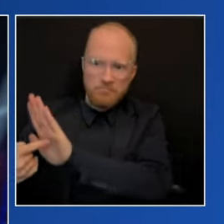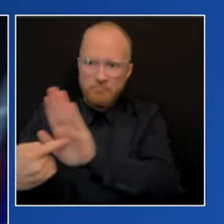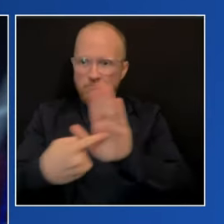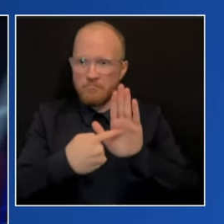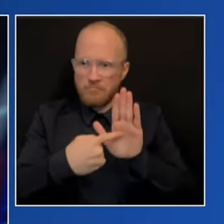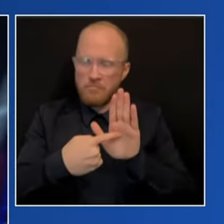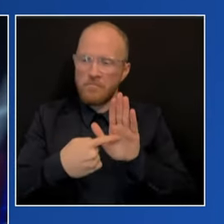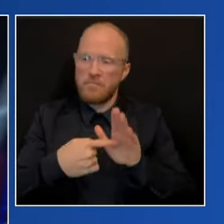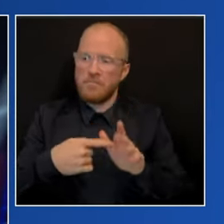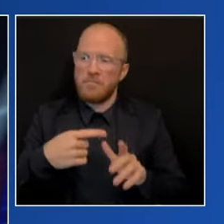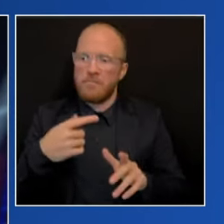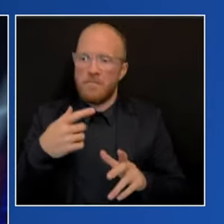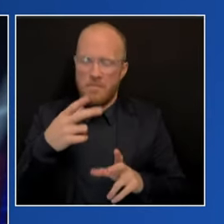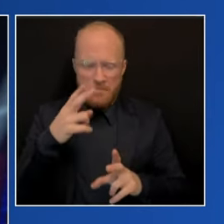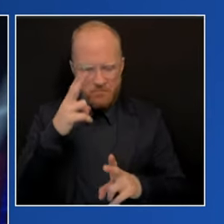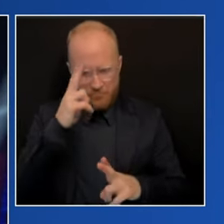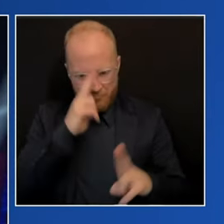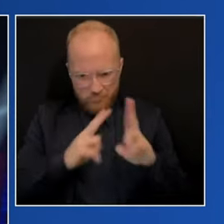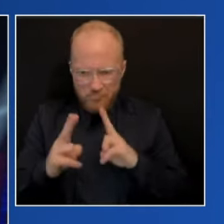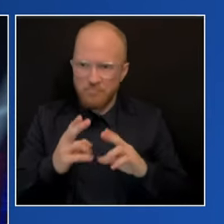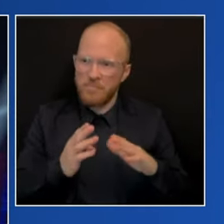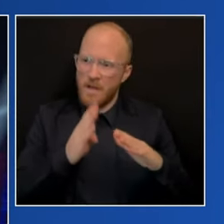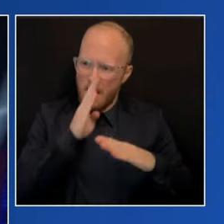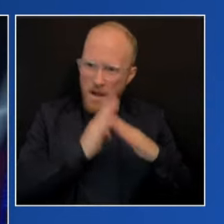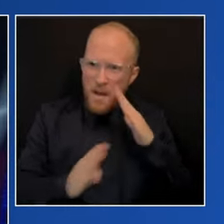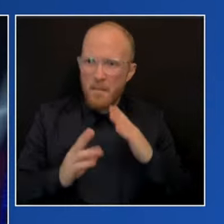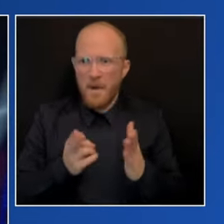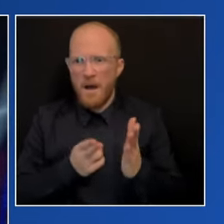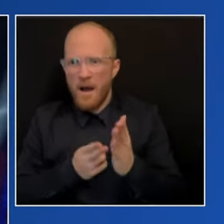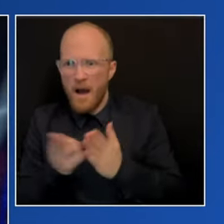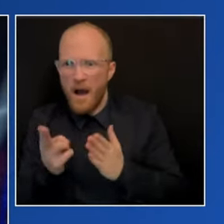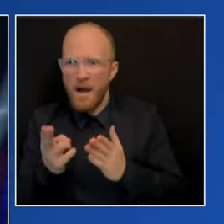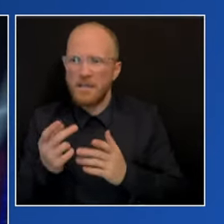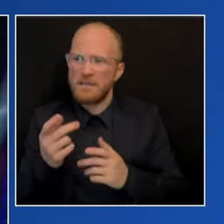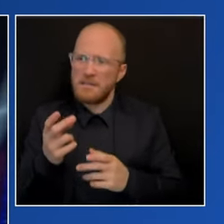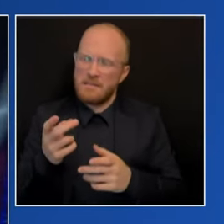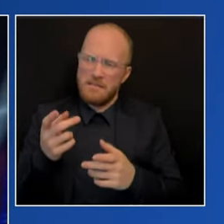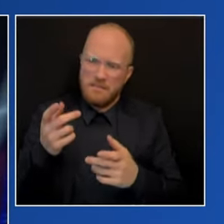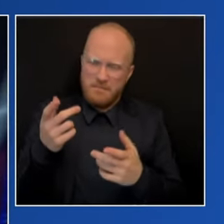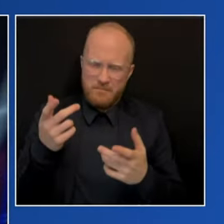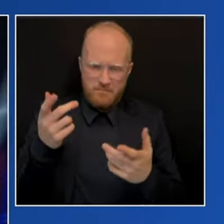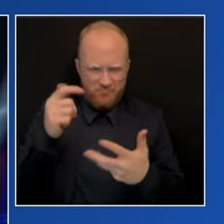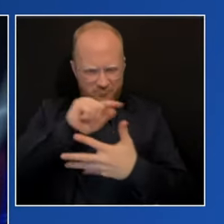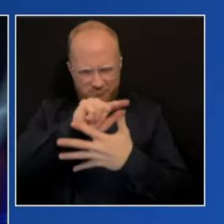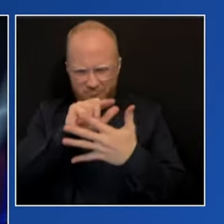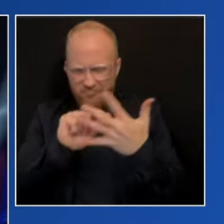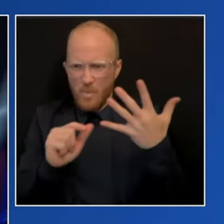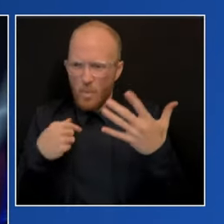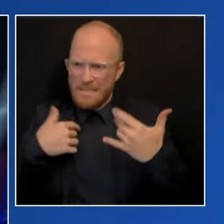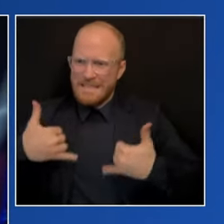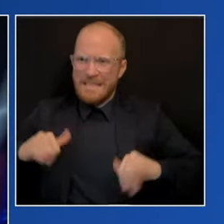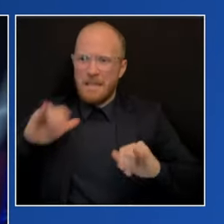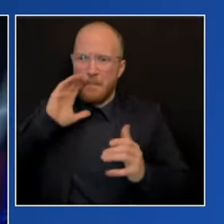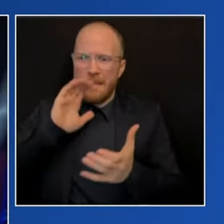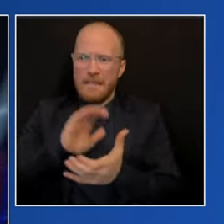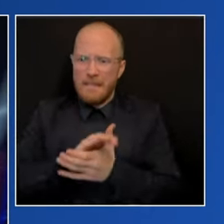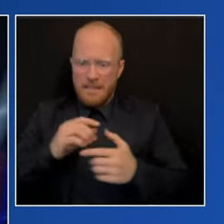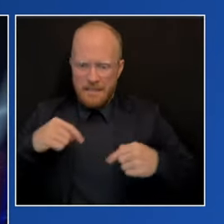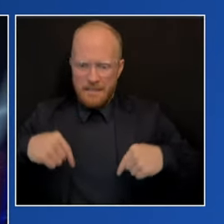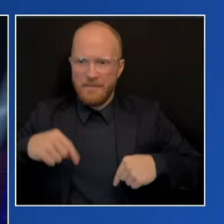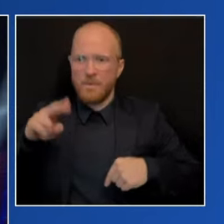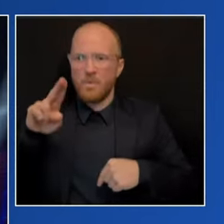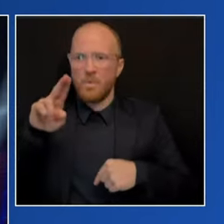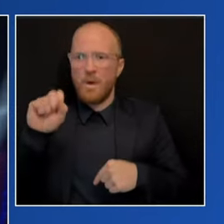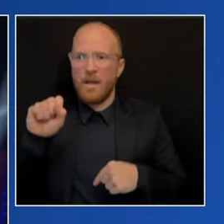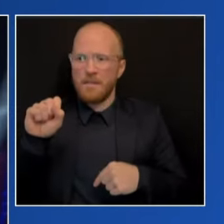dignity, honesty, honor, truth. We still believe that no one, not even